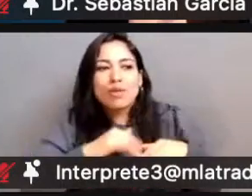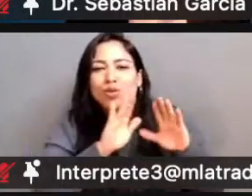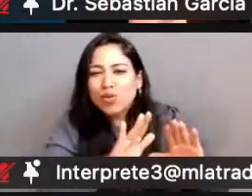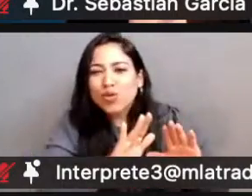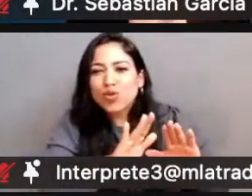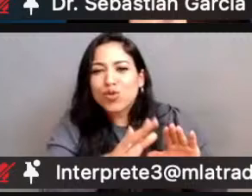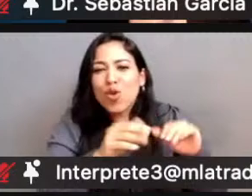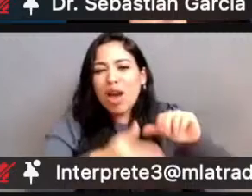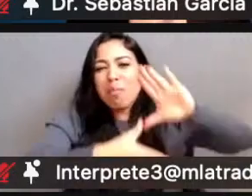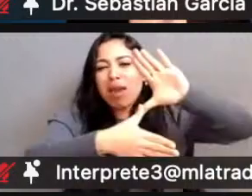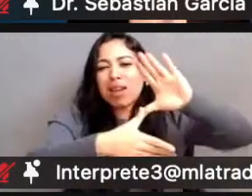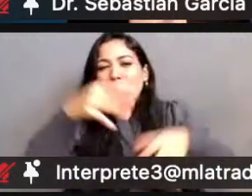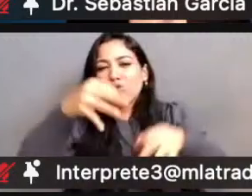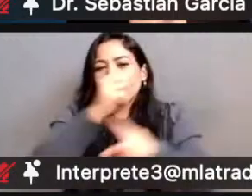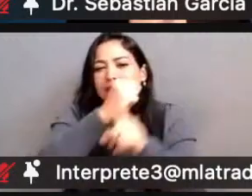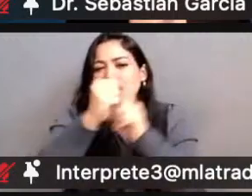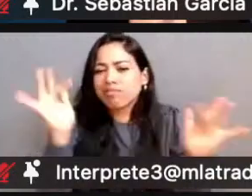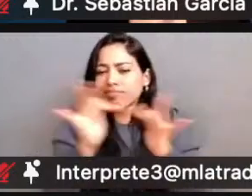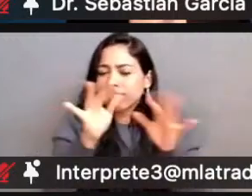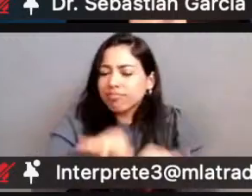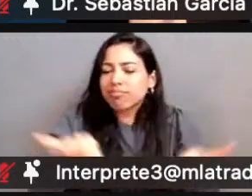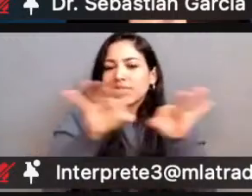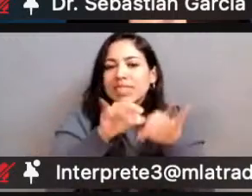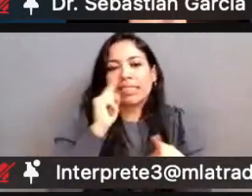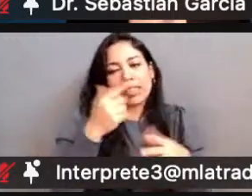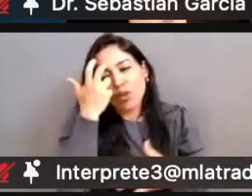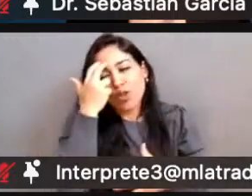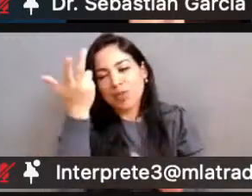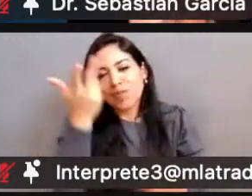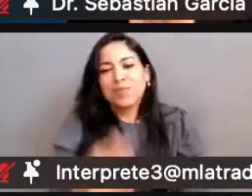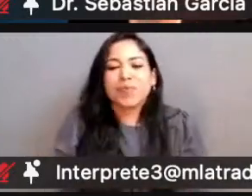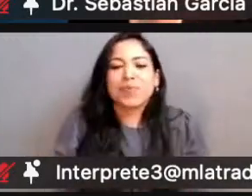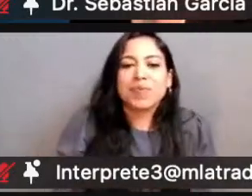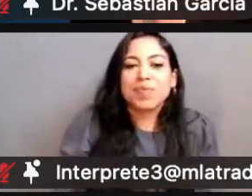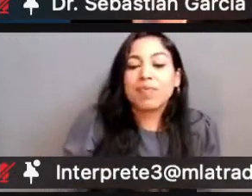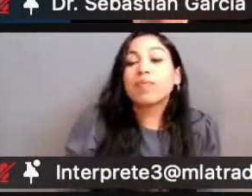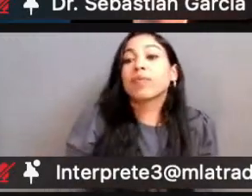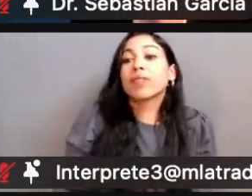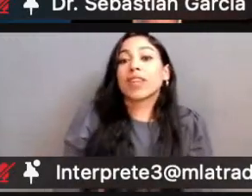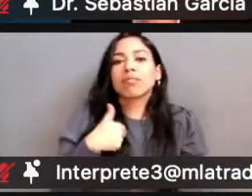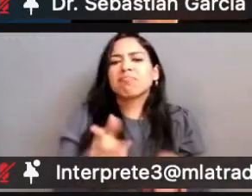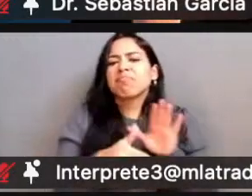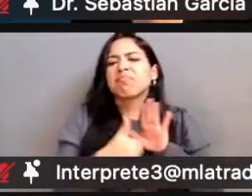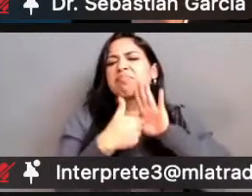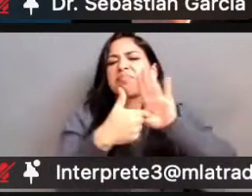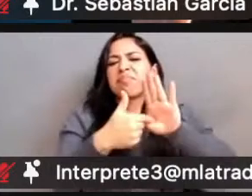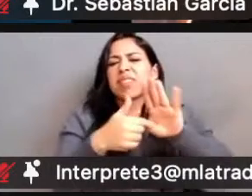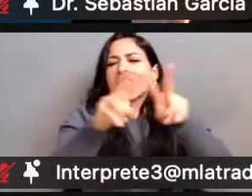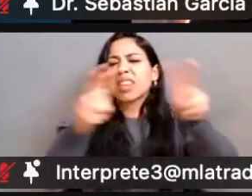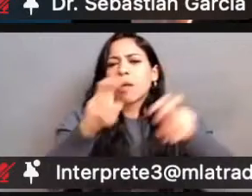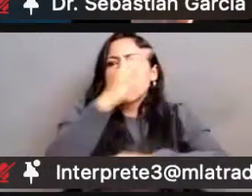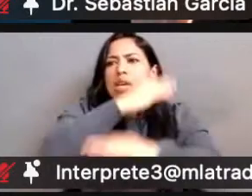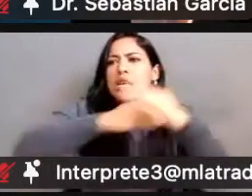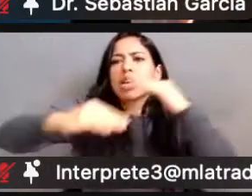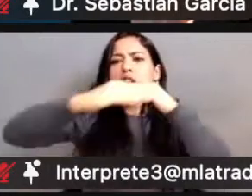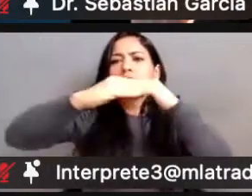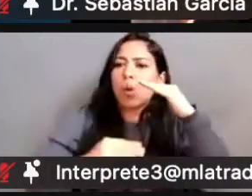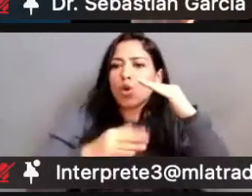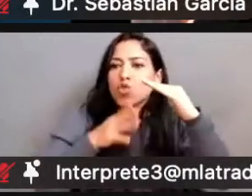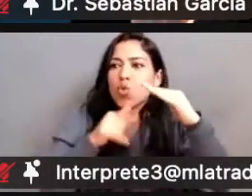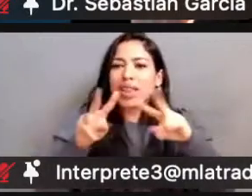in health in the Americas and also social justice, of course. My presentation is on